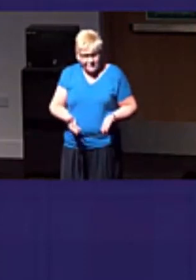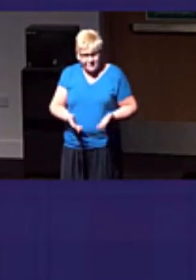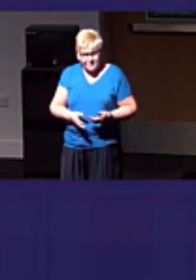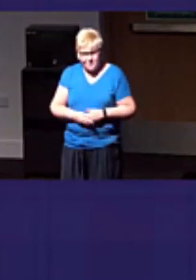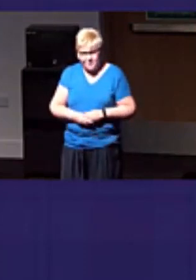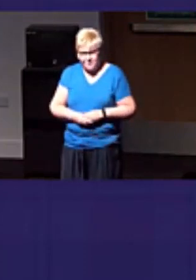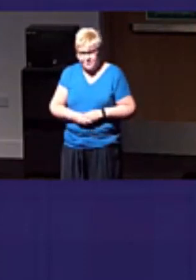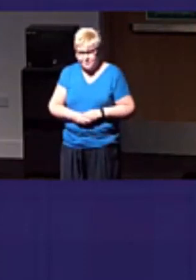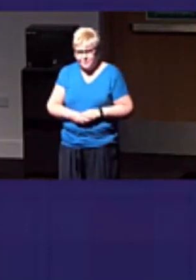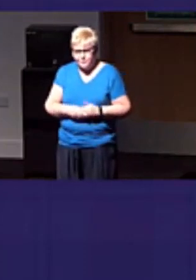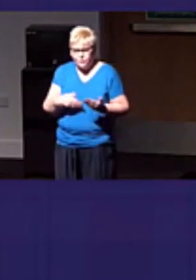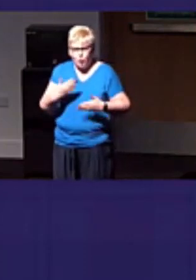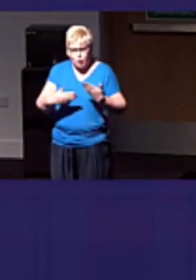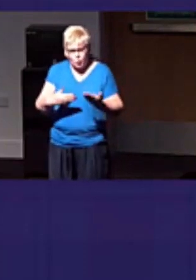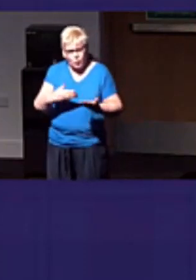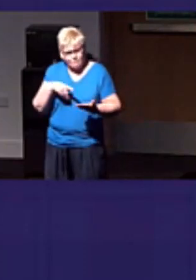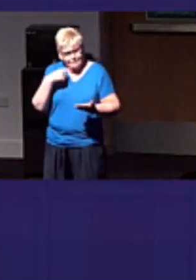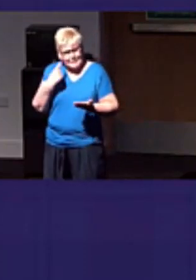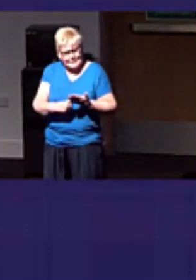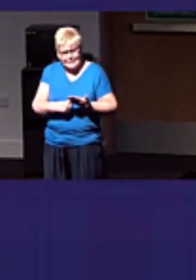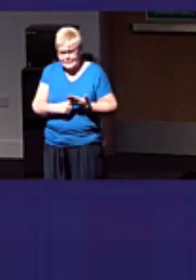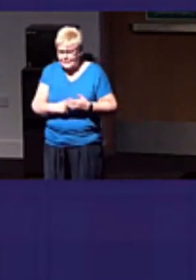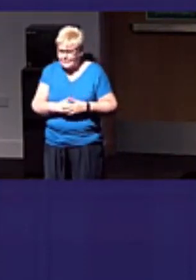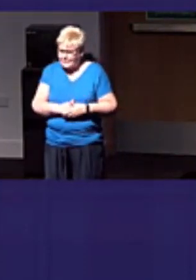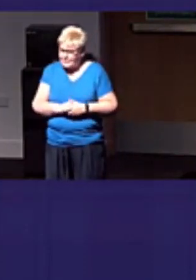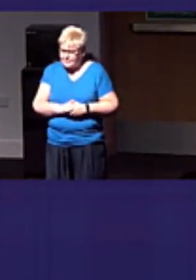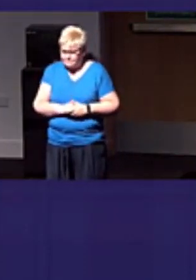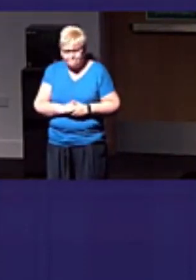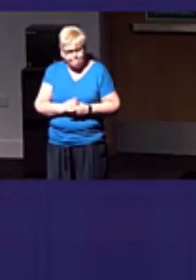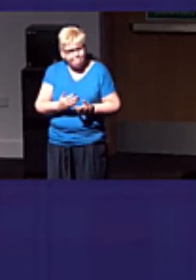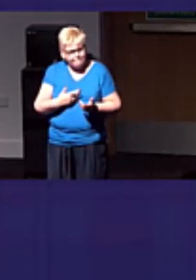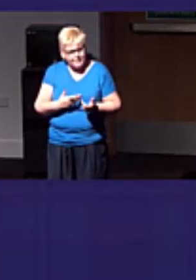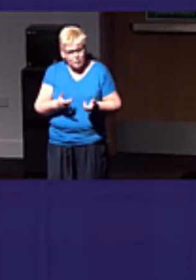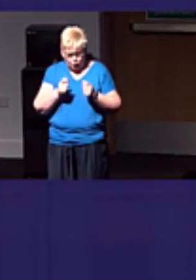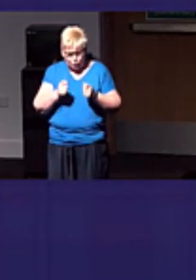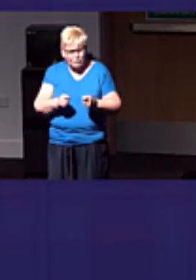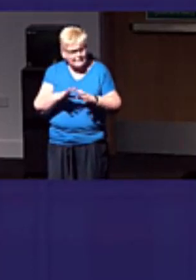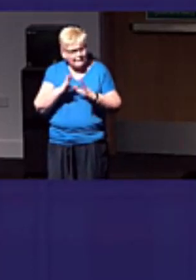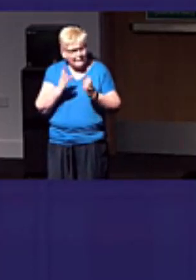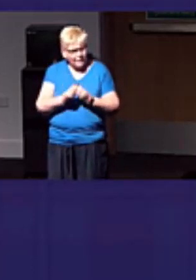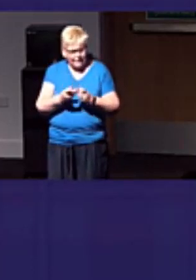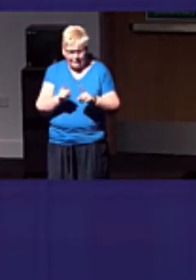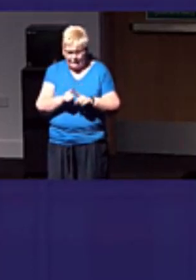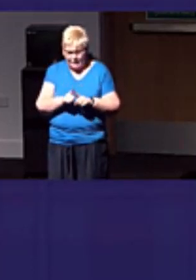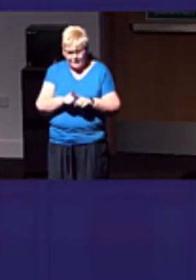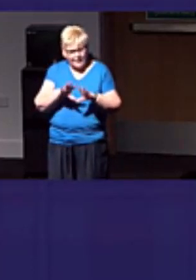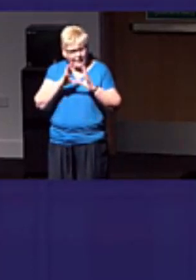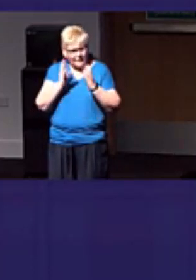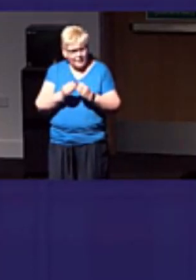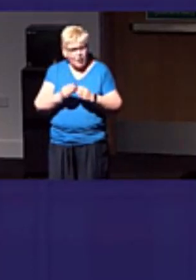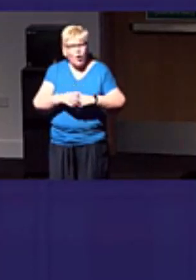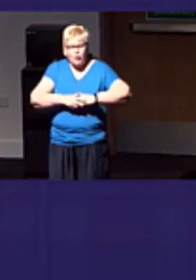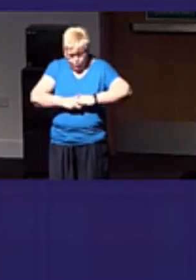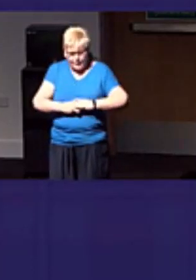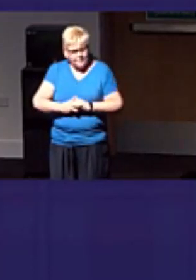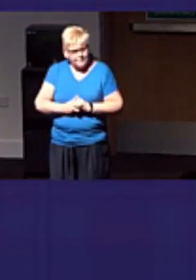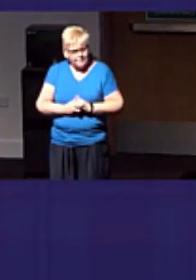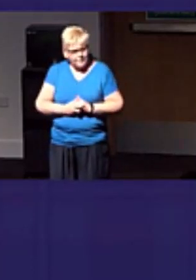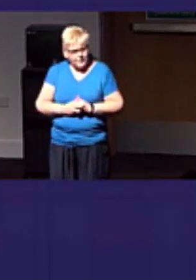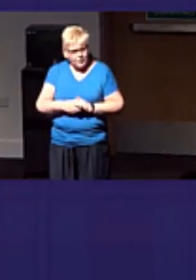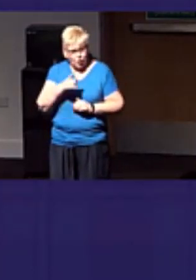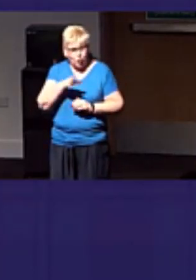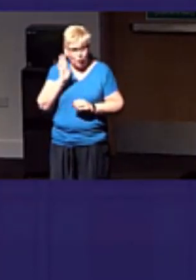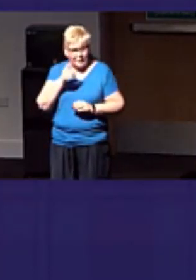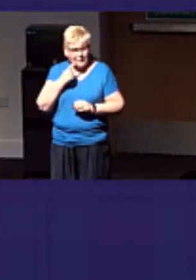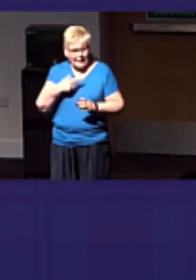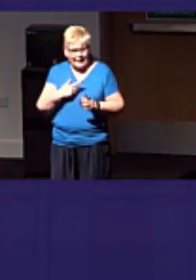So I decided, I'm like, all right, you know what? I'm going to treat this as I do everything, which is let's run experiments. You've heard me say the